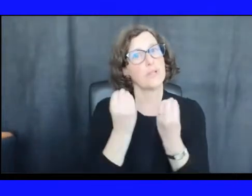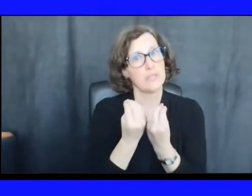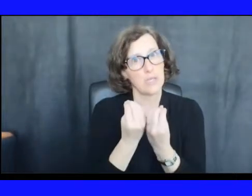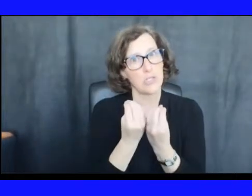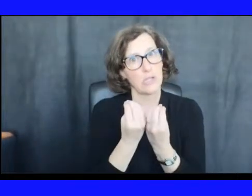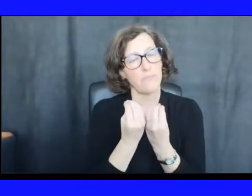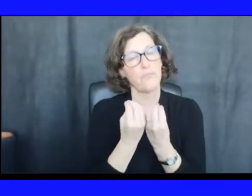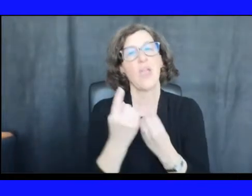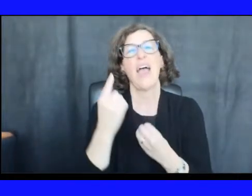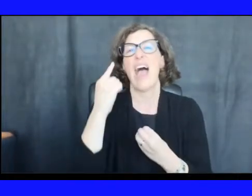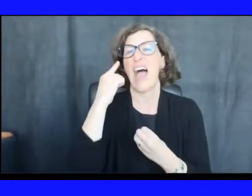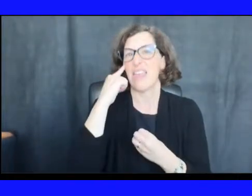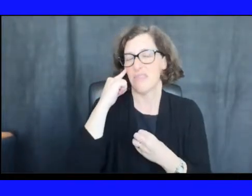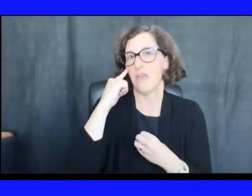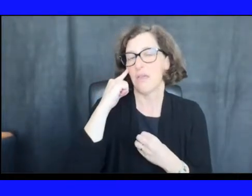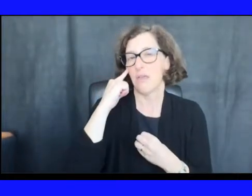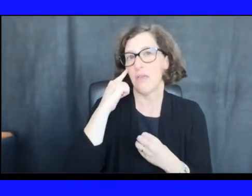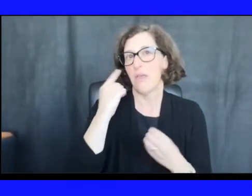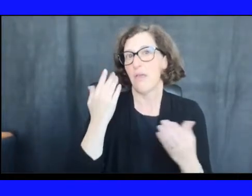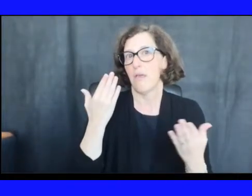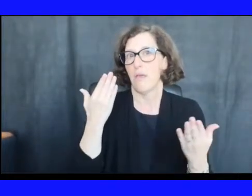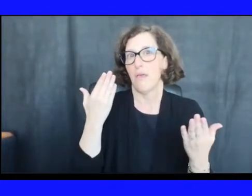priorities that are embodied in the numbers.